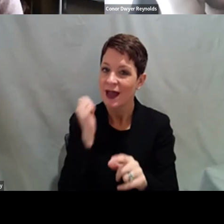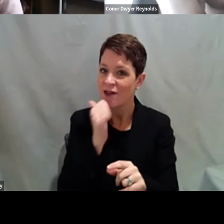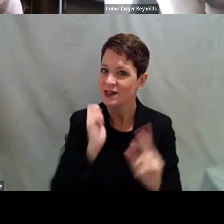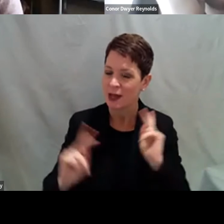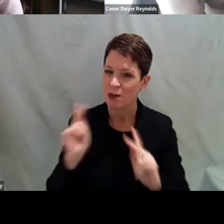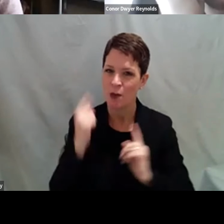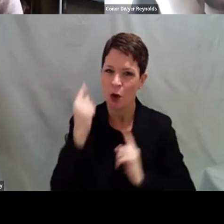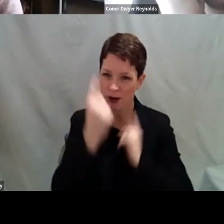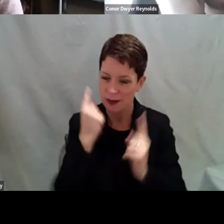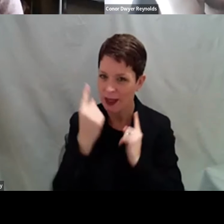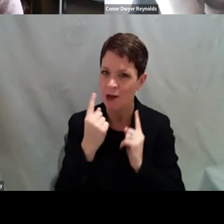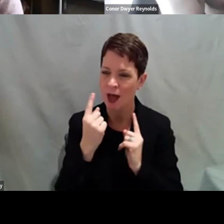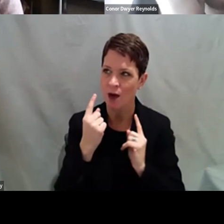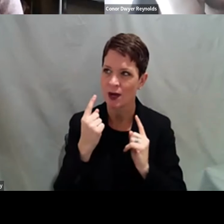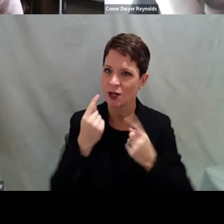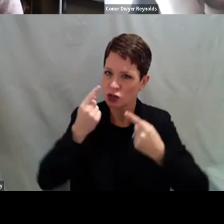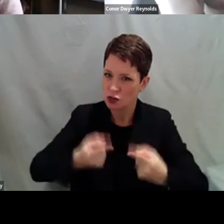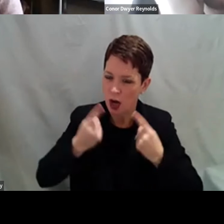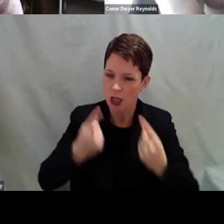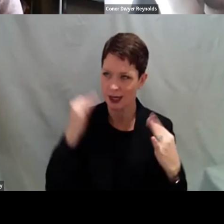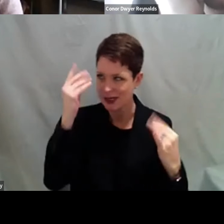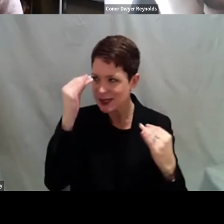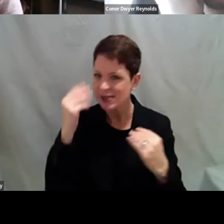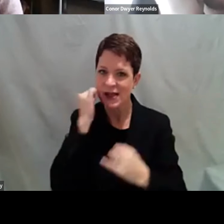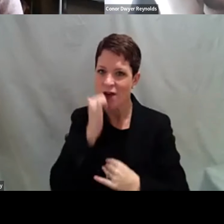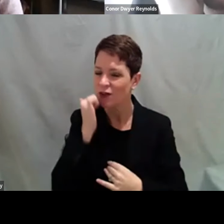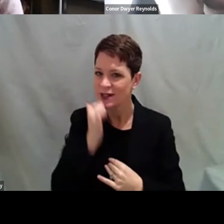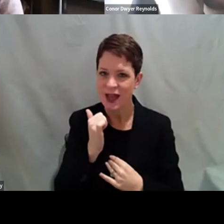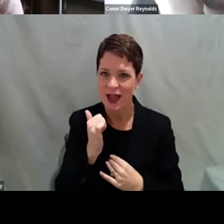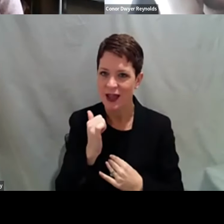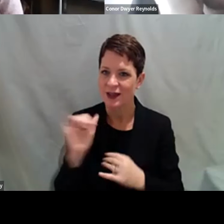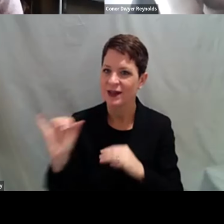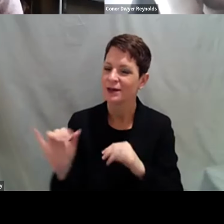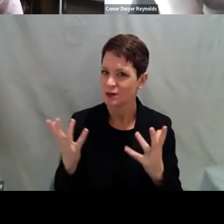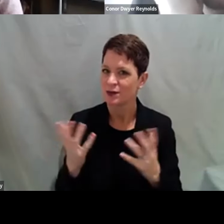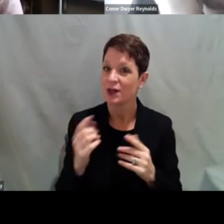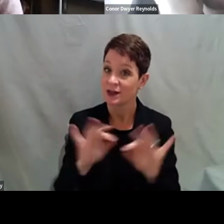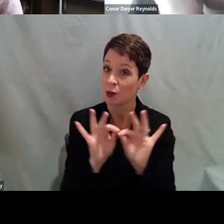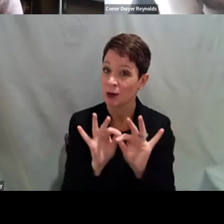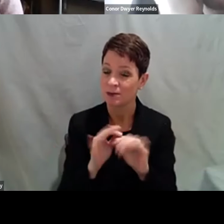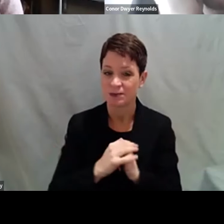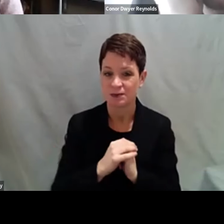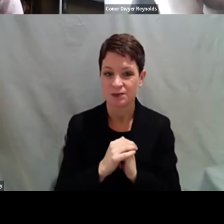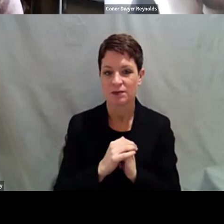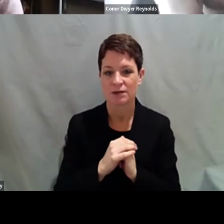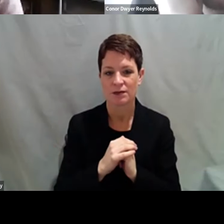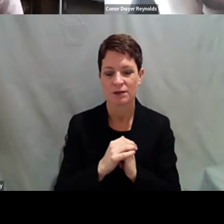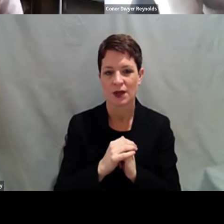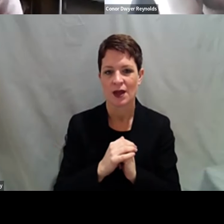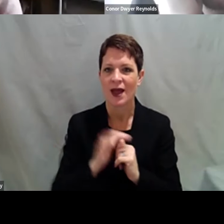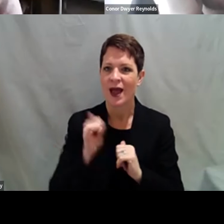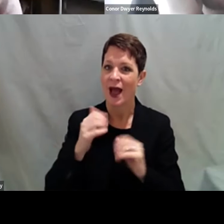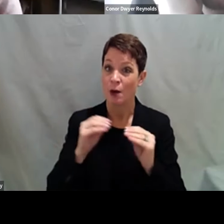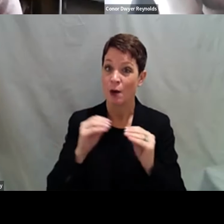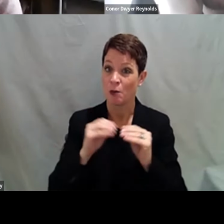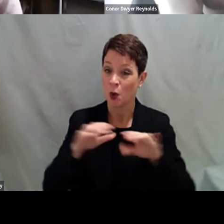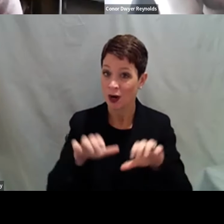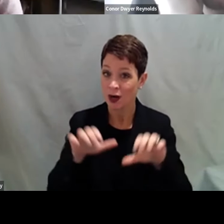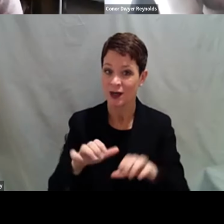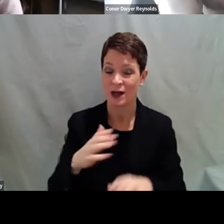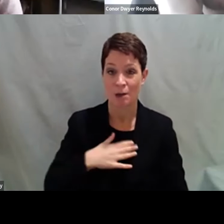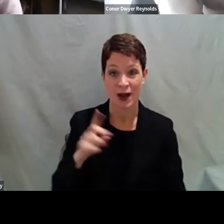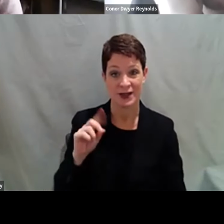are thinking about and grappling with, and I think that that's really important. So how can we do more of that? In my disability